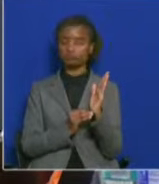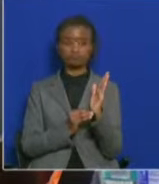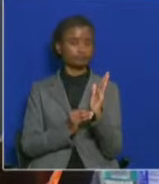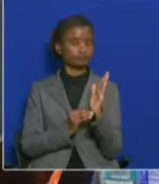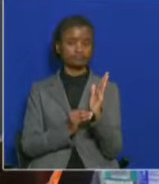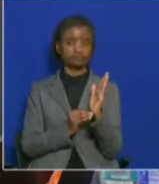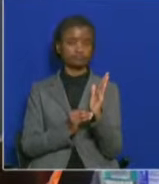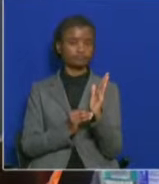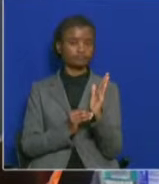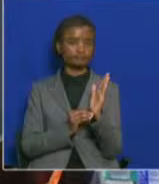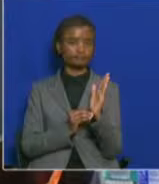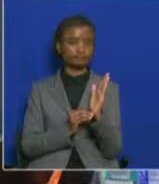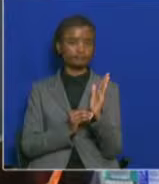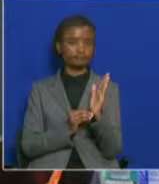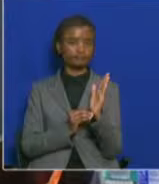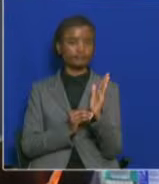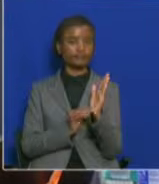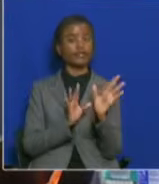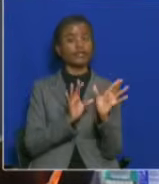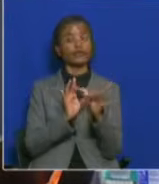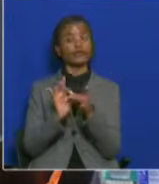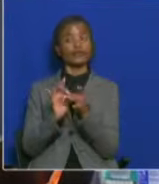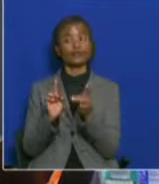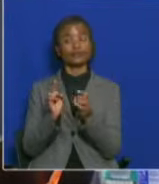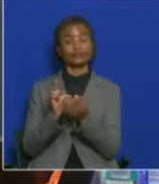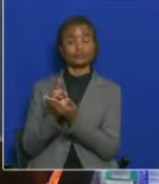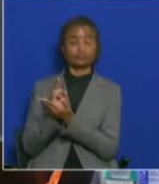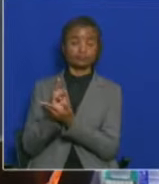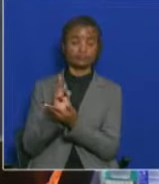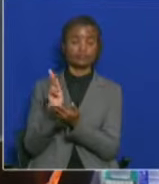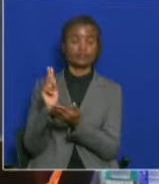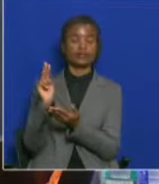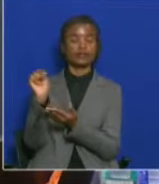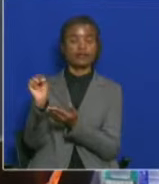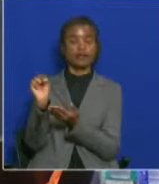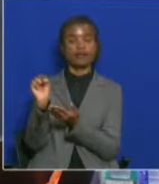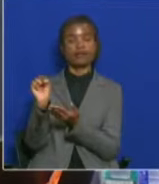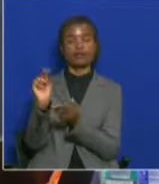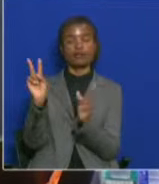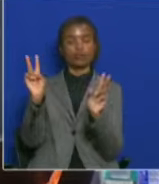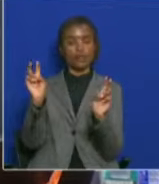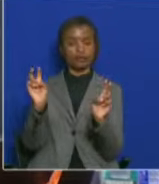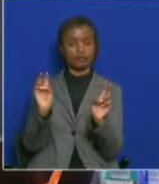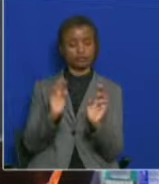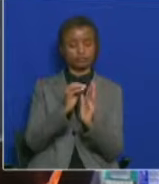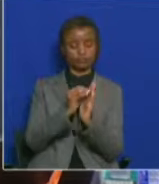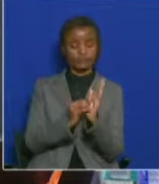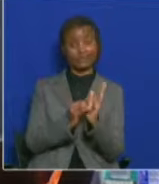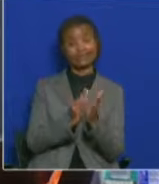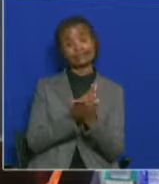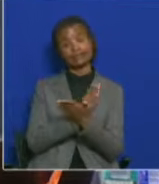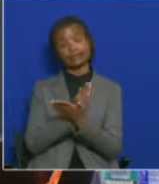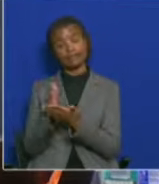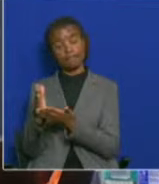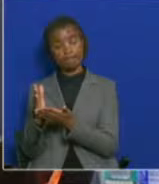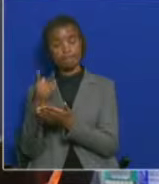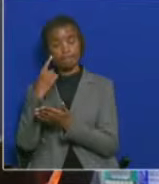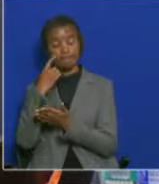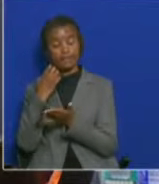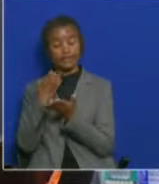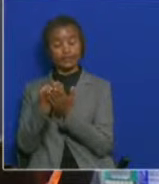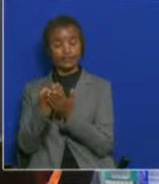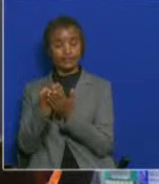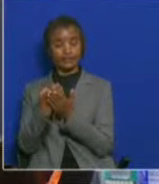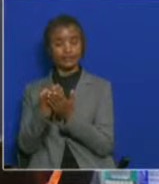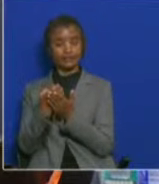that related to General Khan. There are some aspects of the evidence that we've seen that